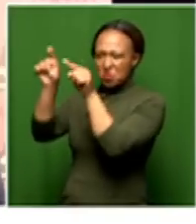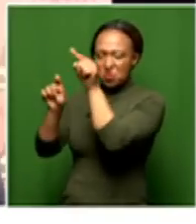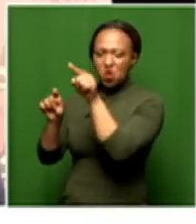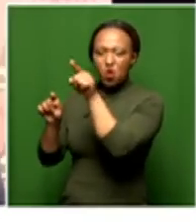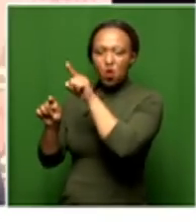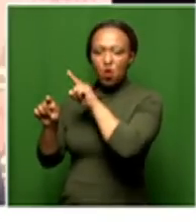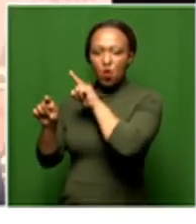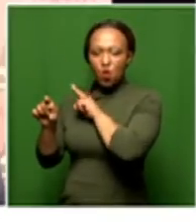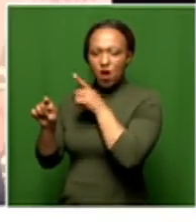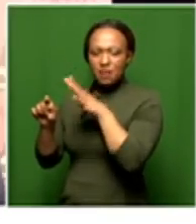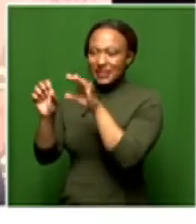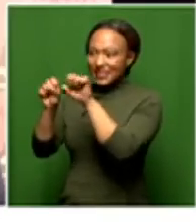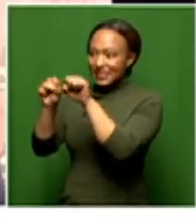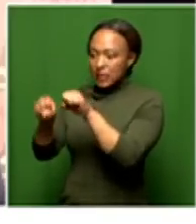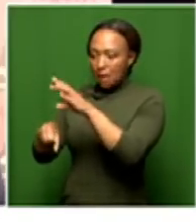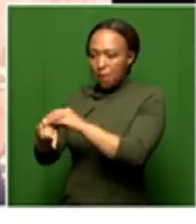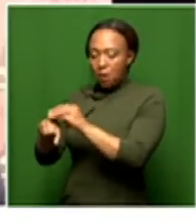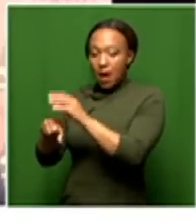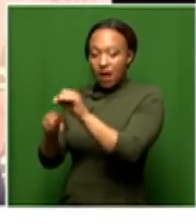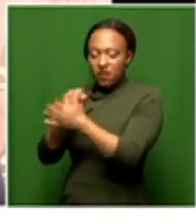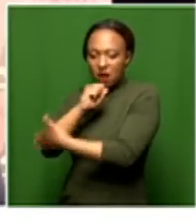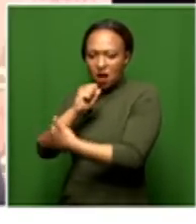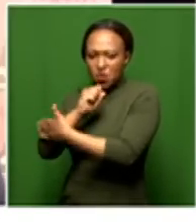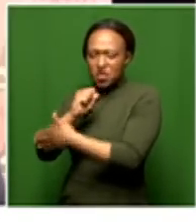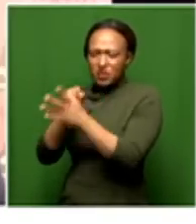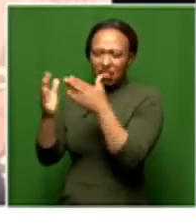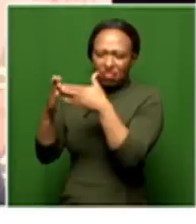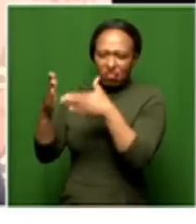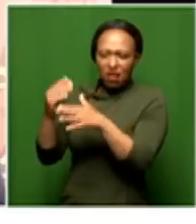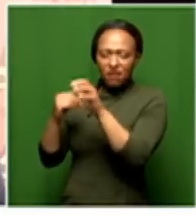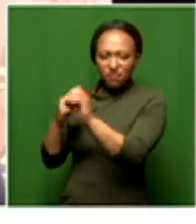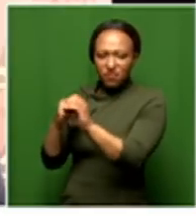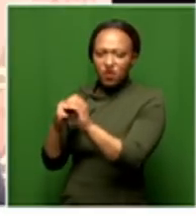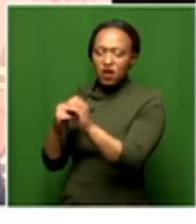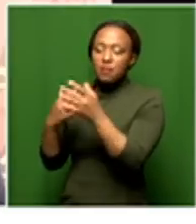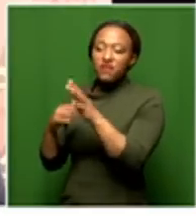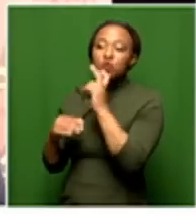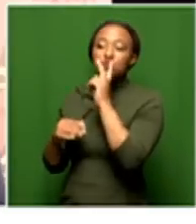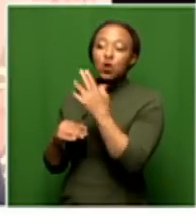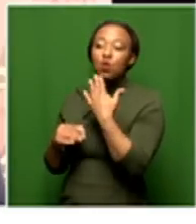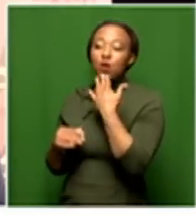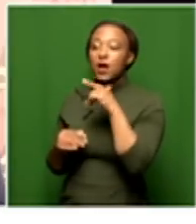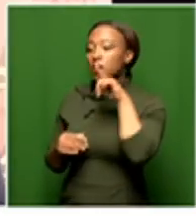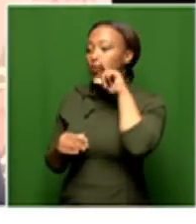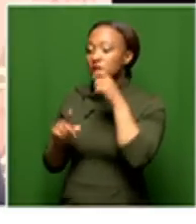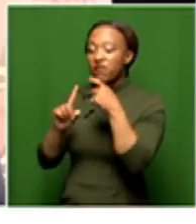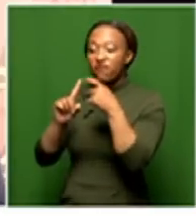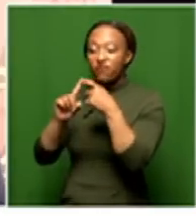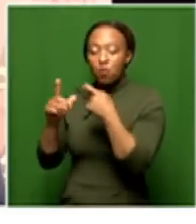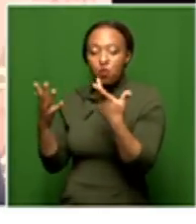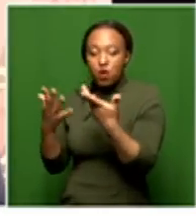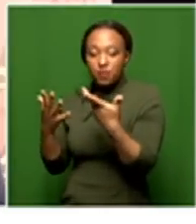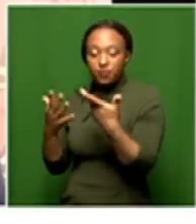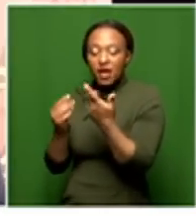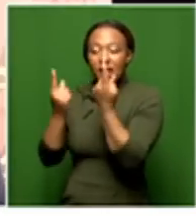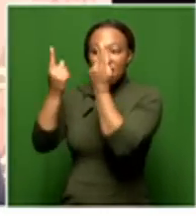of addressing the systematic features that underpinned the country's corruption pandemic. I must say, I saw a tweet coming from overnight from